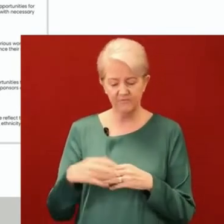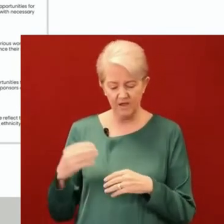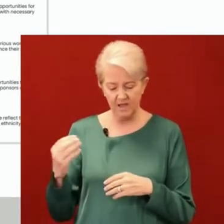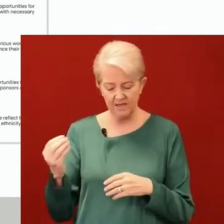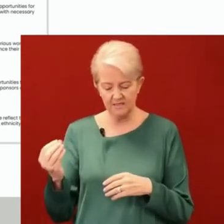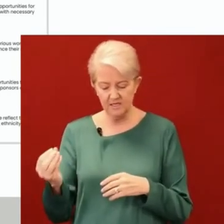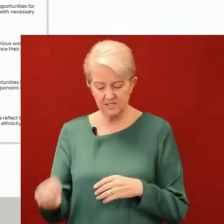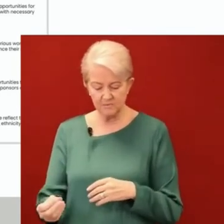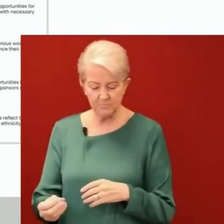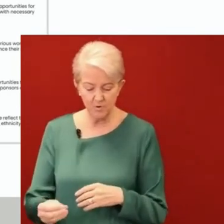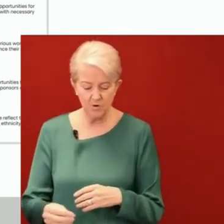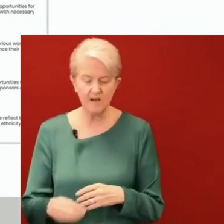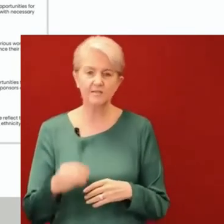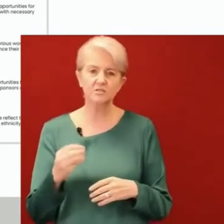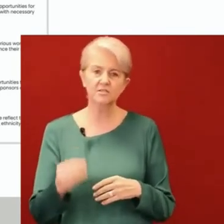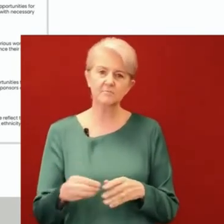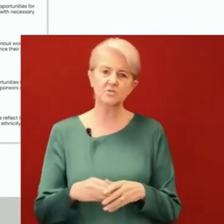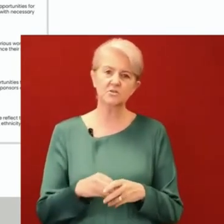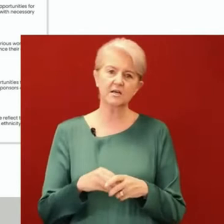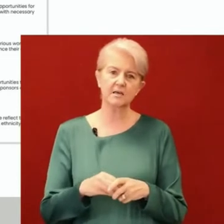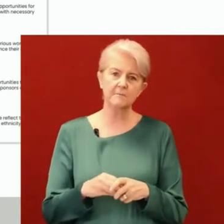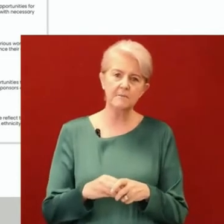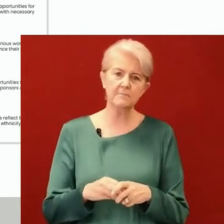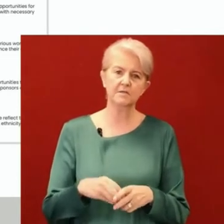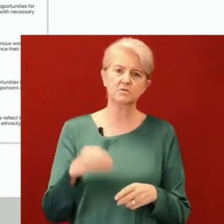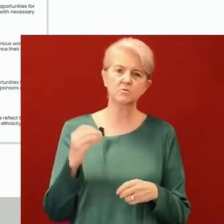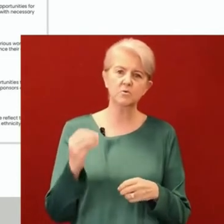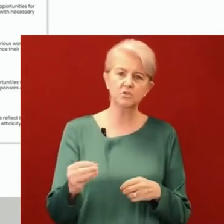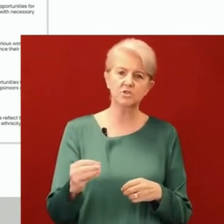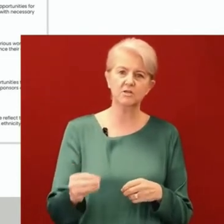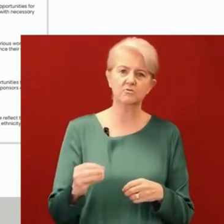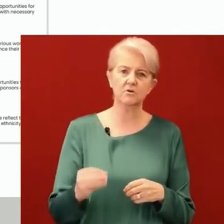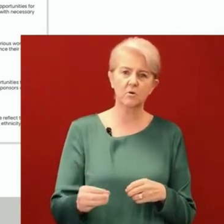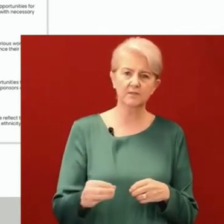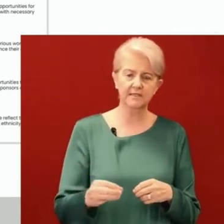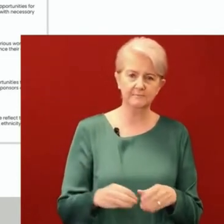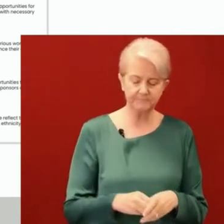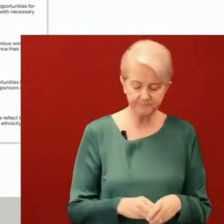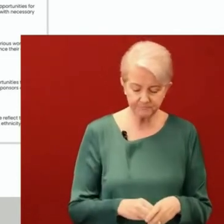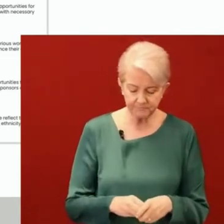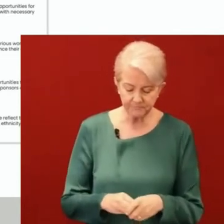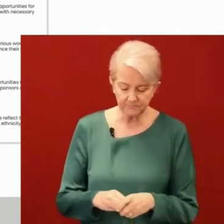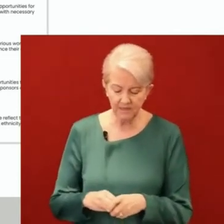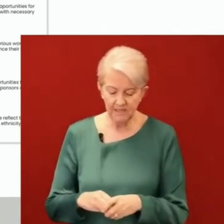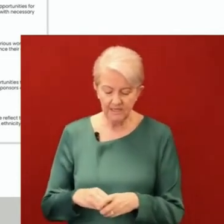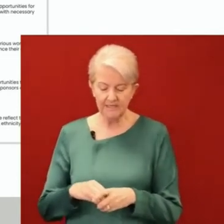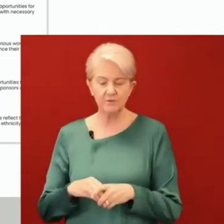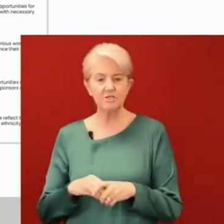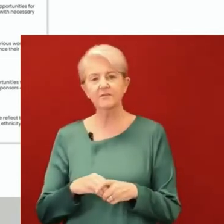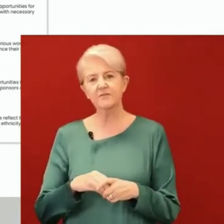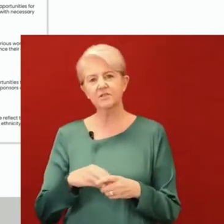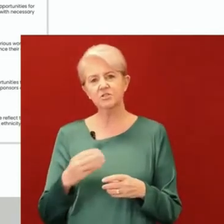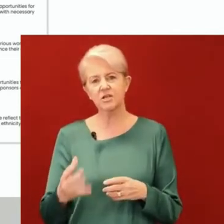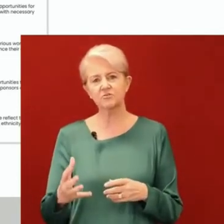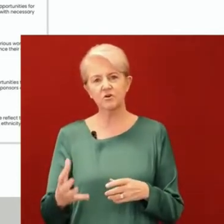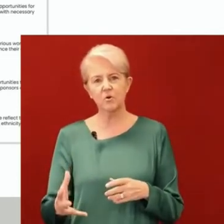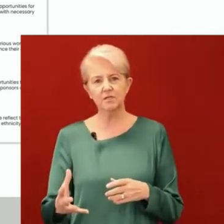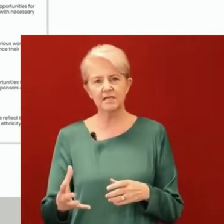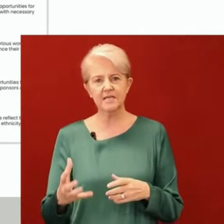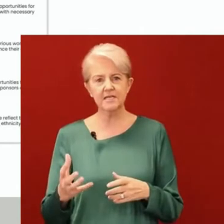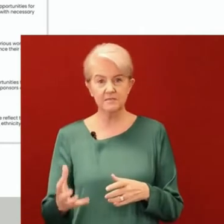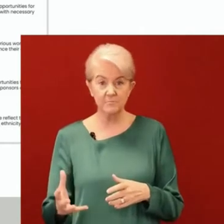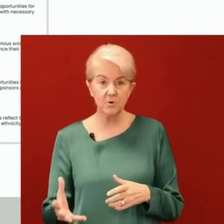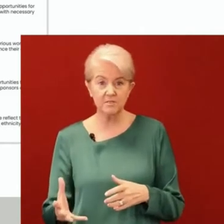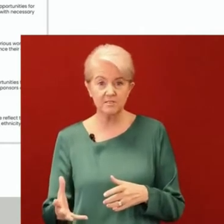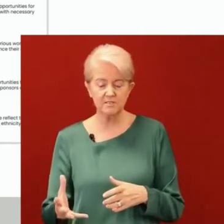to provide support, and to demonstrate a commitment towards gender equality. Now, achieving gender